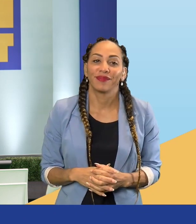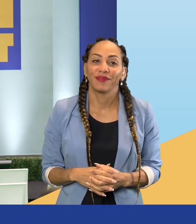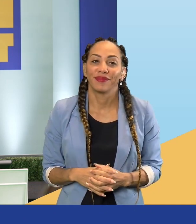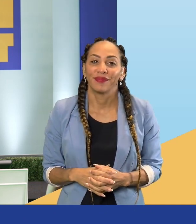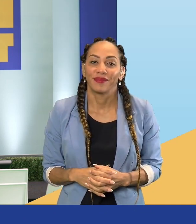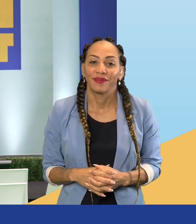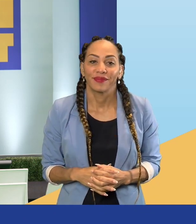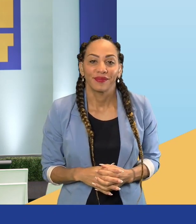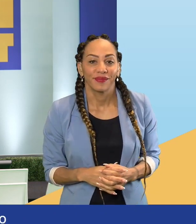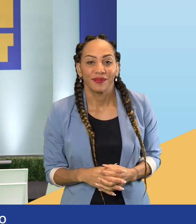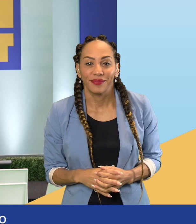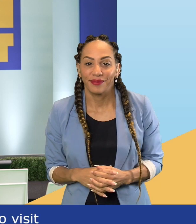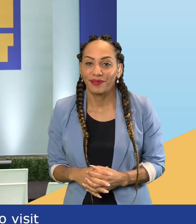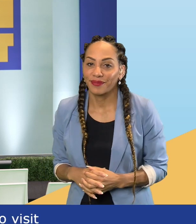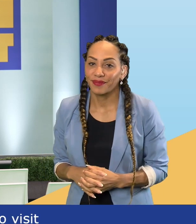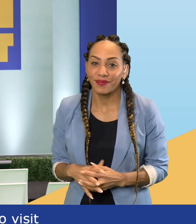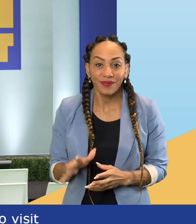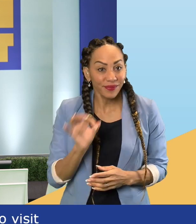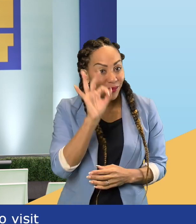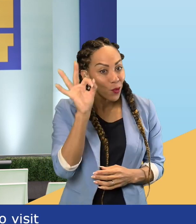I think we've got a question at the back, Louise.